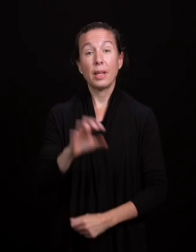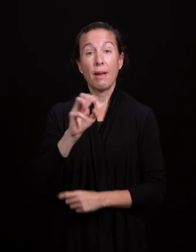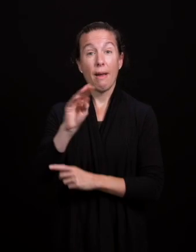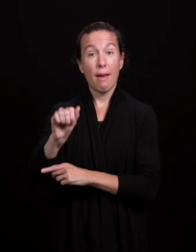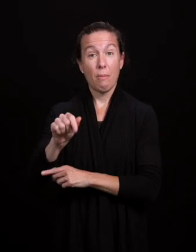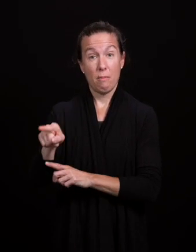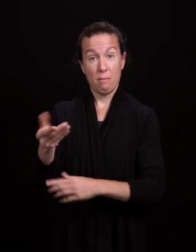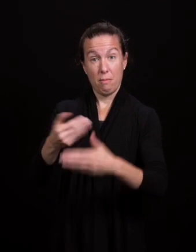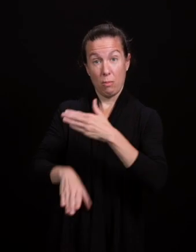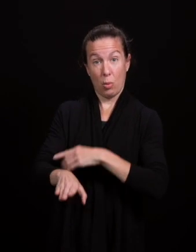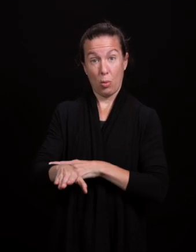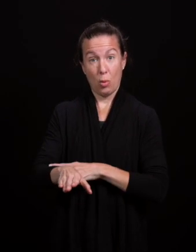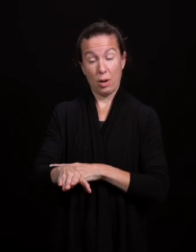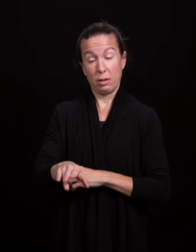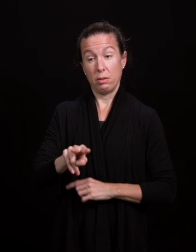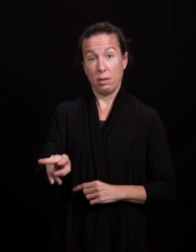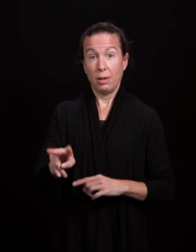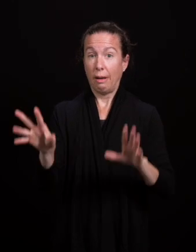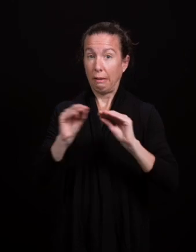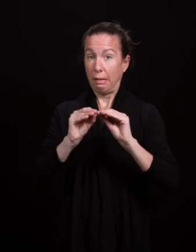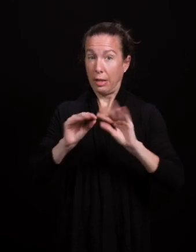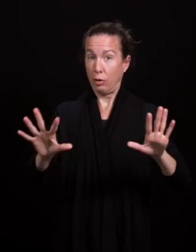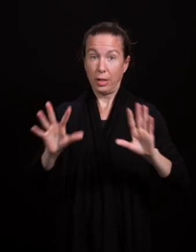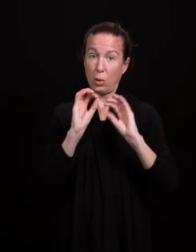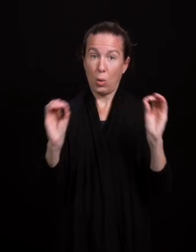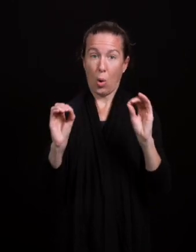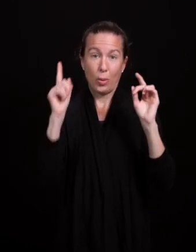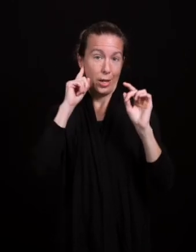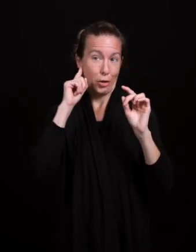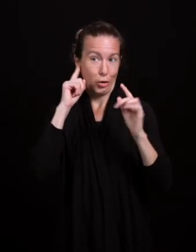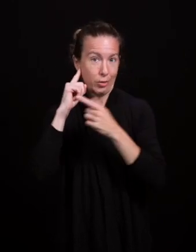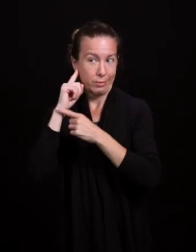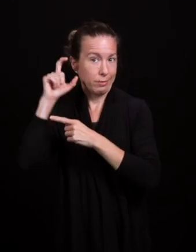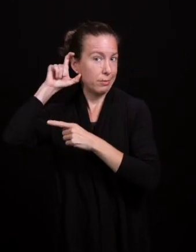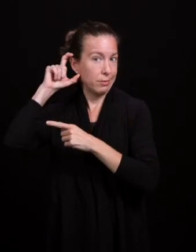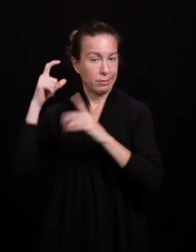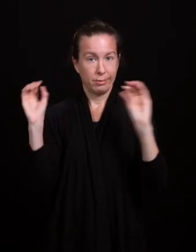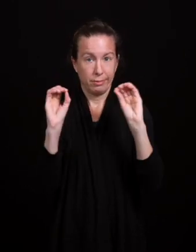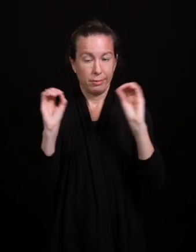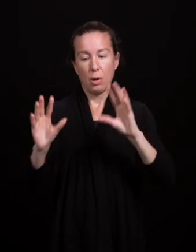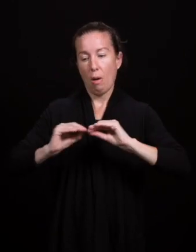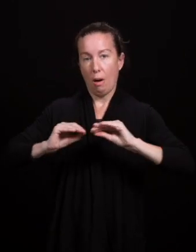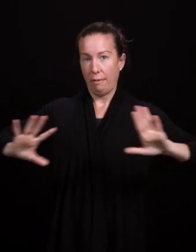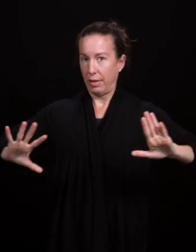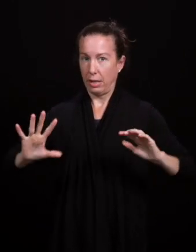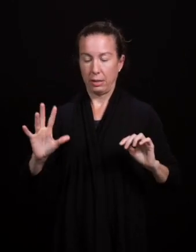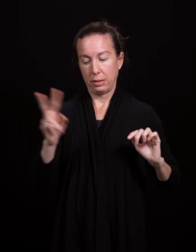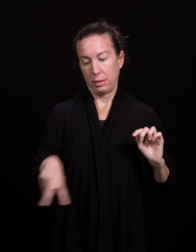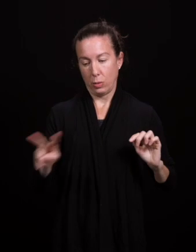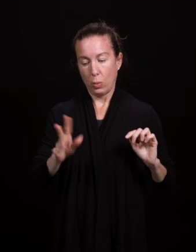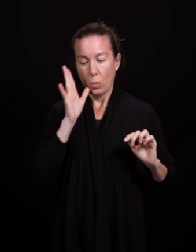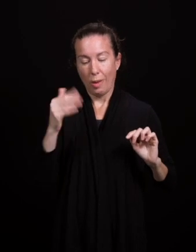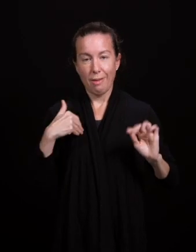Emma was born pretty clearly with no external ear, so it was pretty obvious from the start that we were going to have some challenges